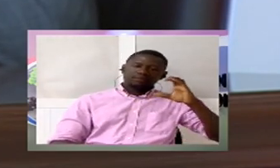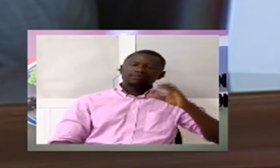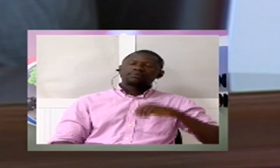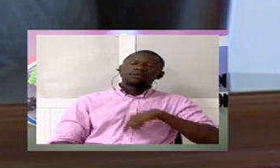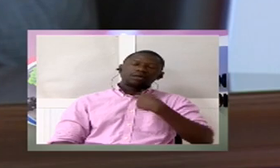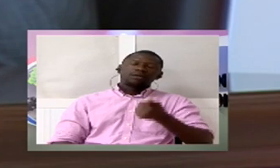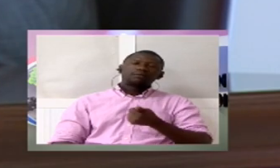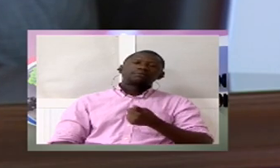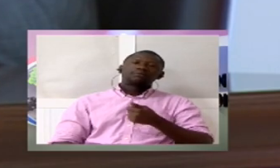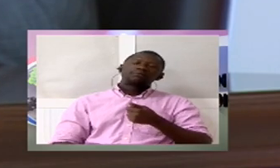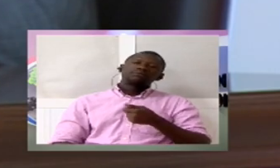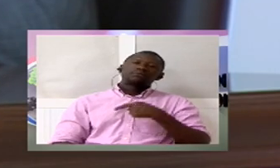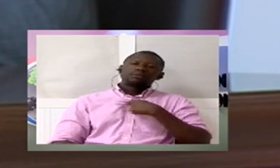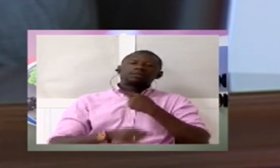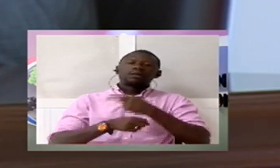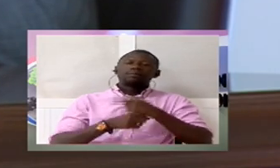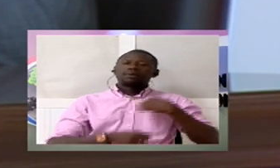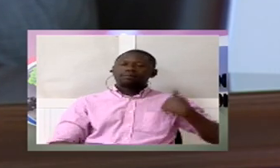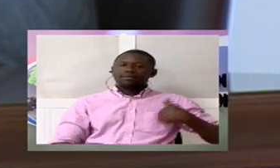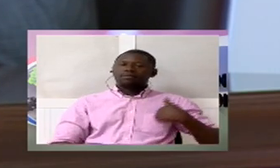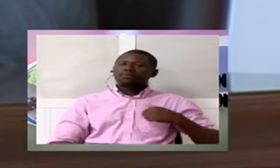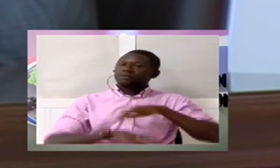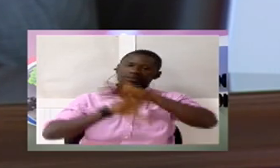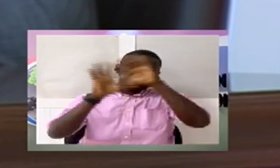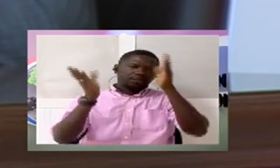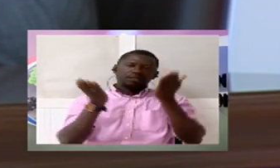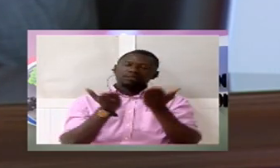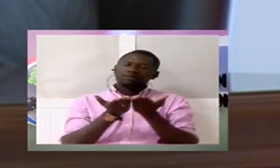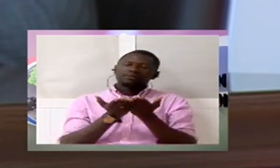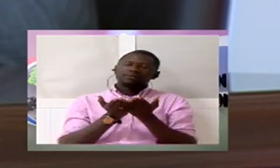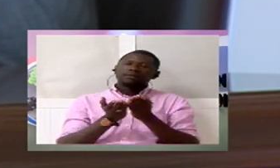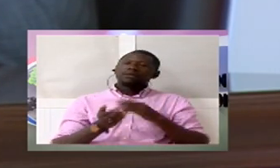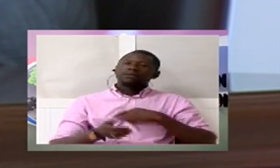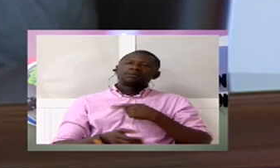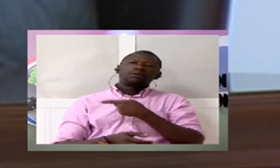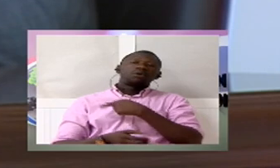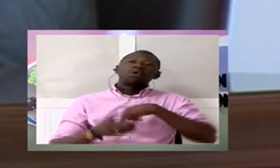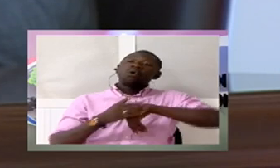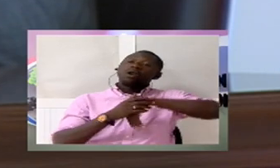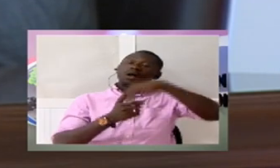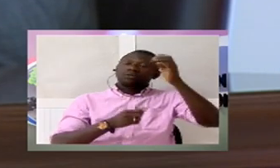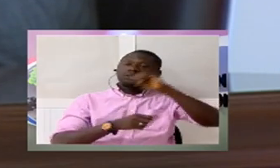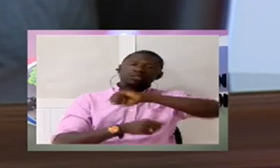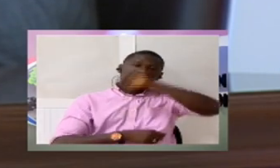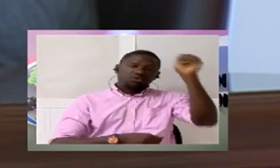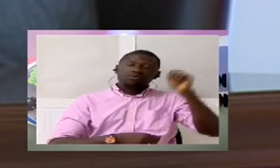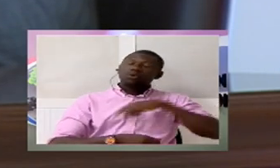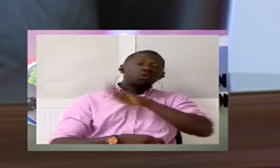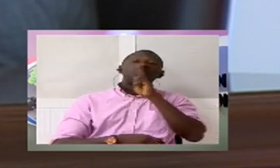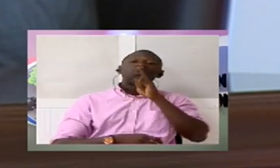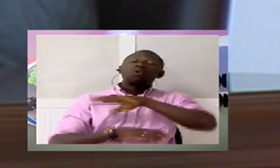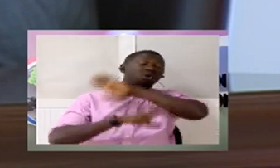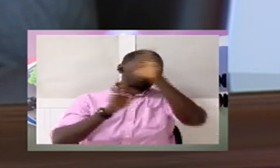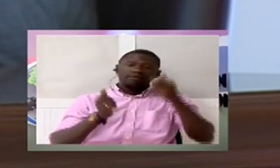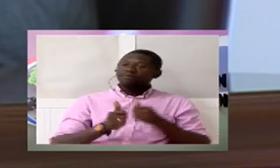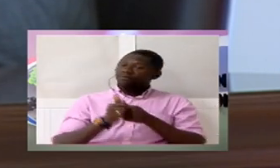and for the Gambian populace in general and those that are abroad, and all who are following the